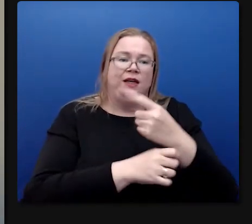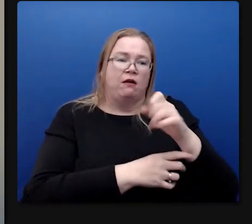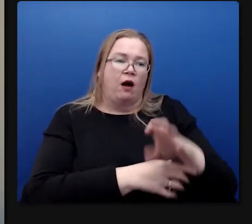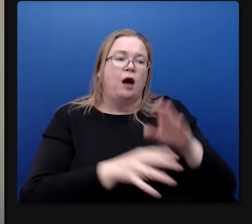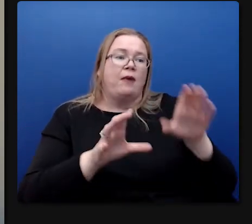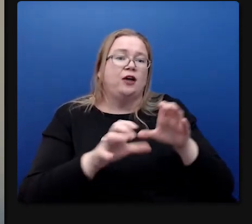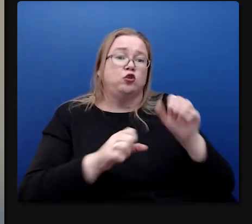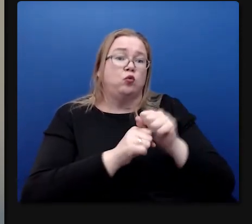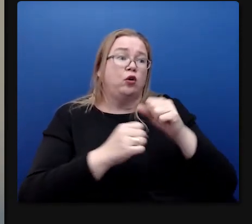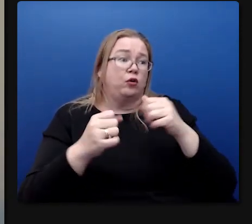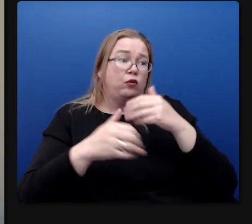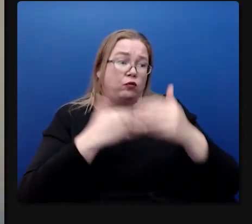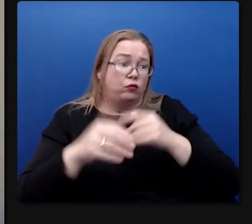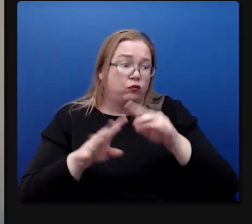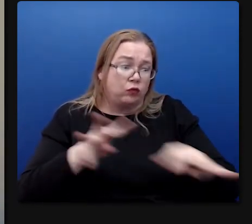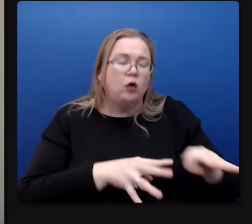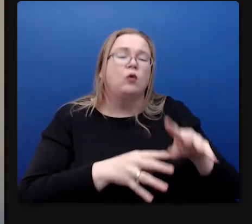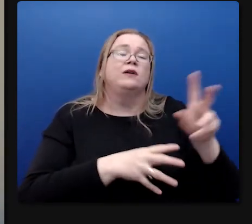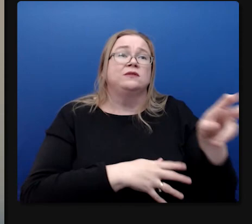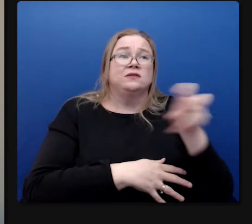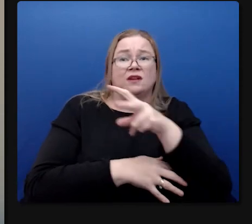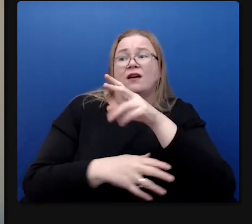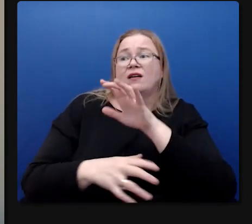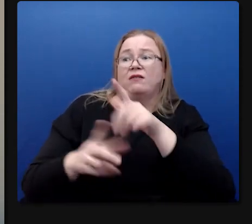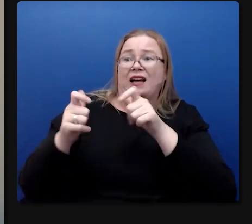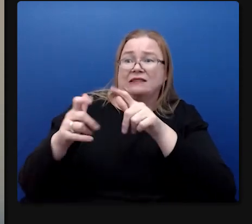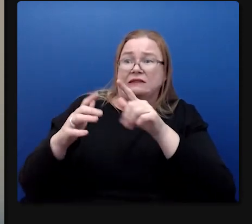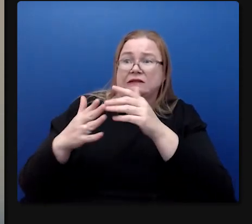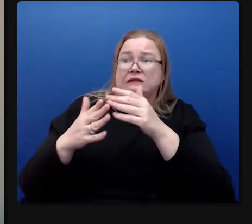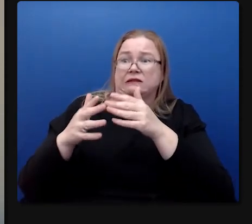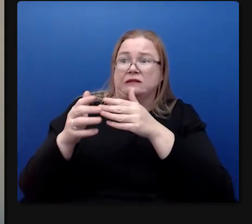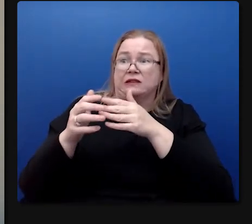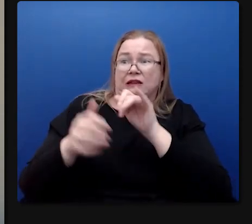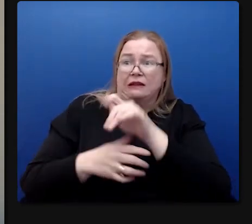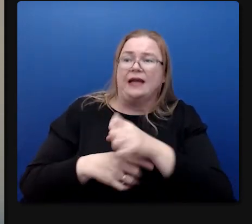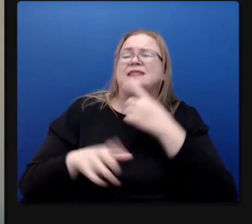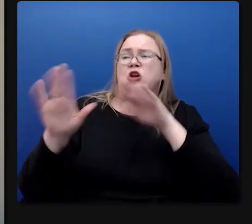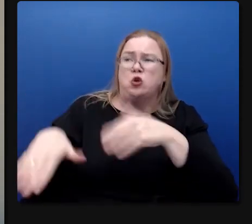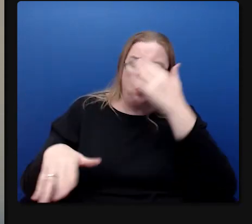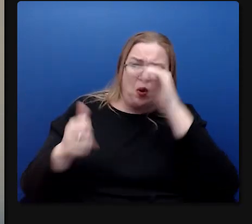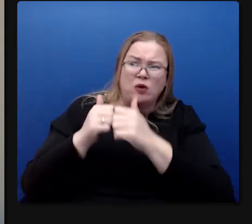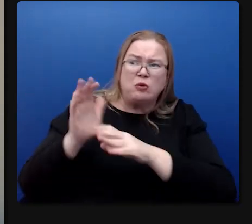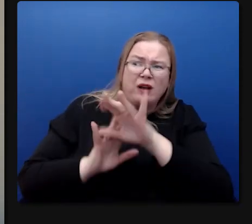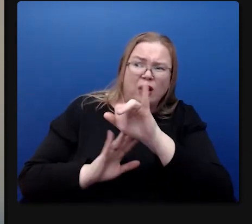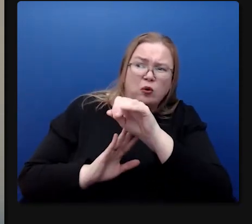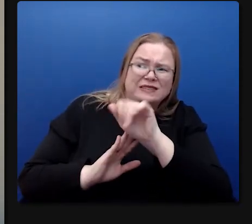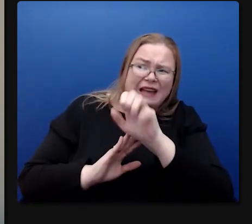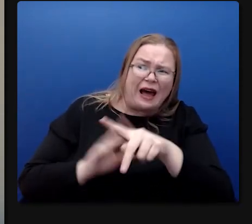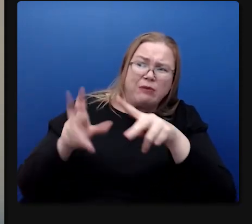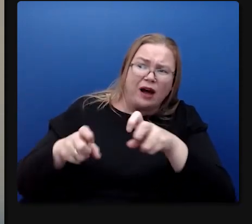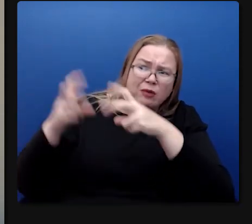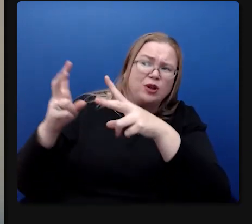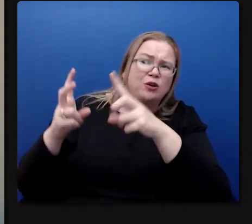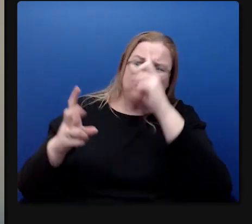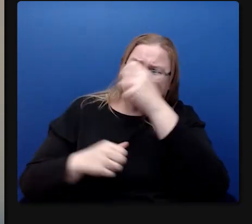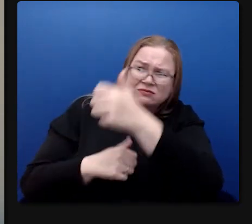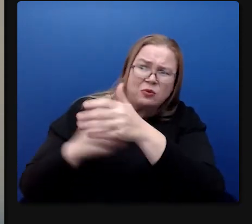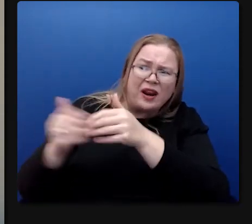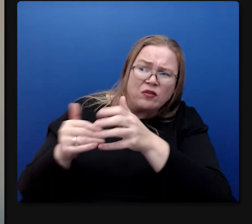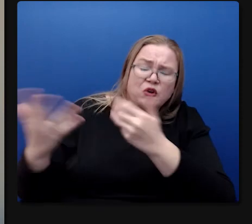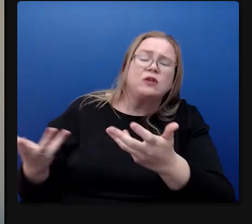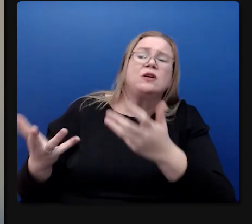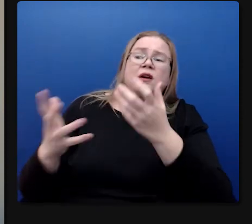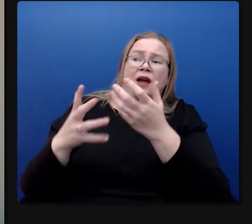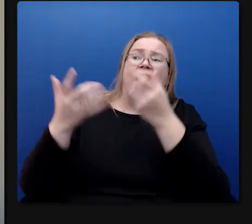GitHub Actions workflow is just sort of delegating to Fastlane and saying, hey, you know how to build this iOS app and upload it or do whatever you want to